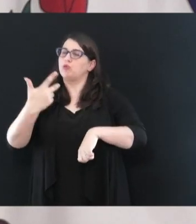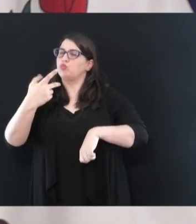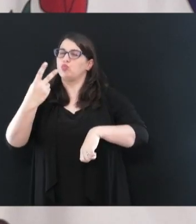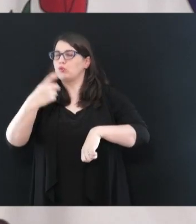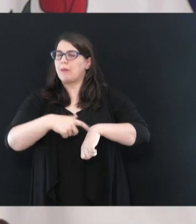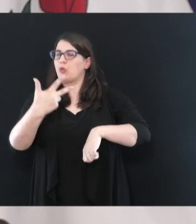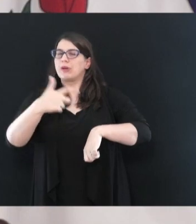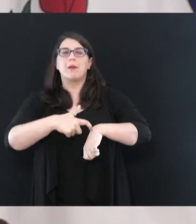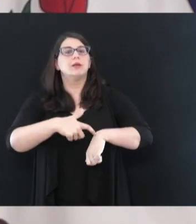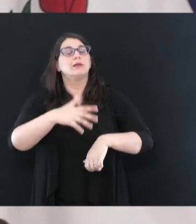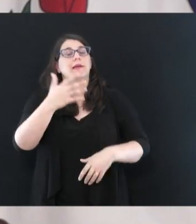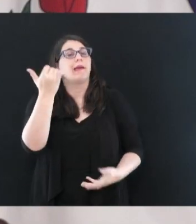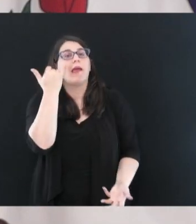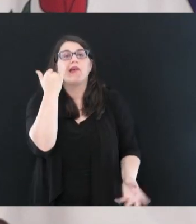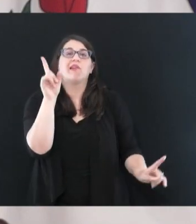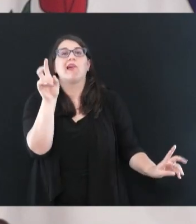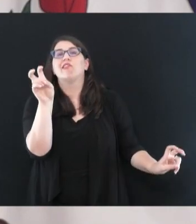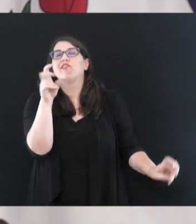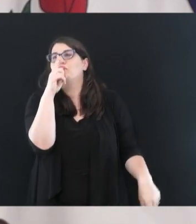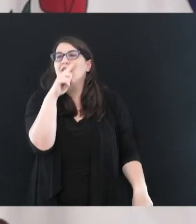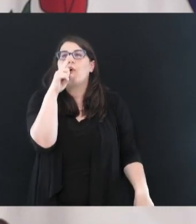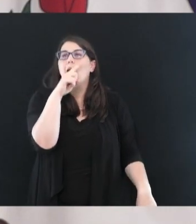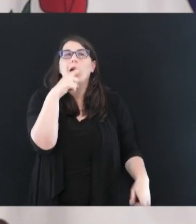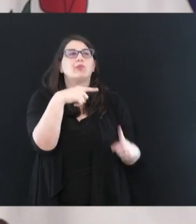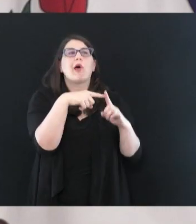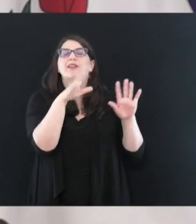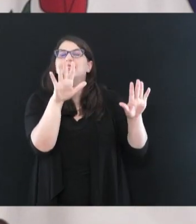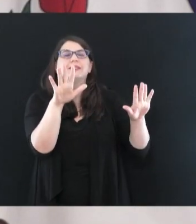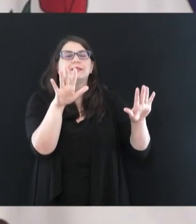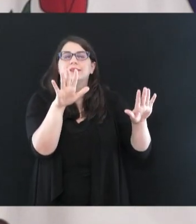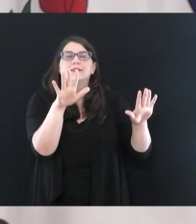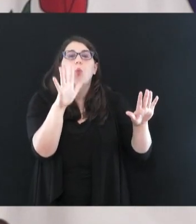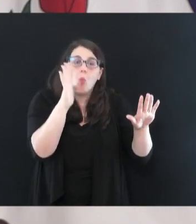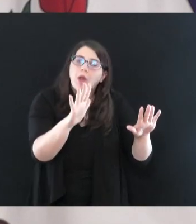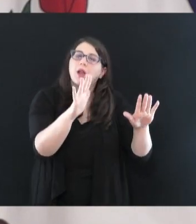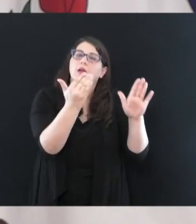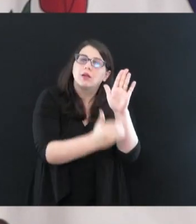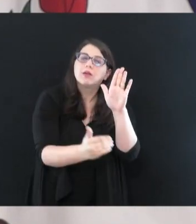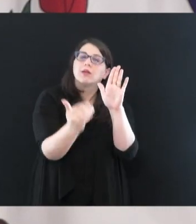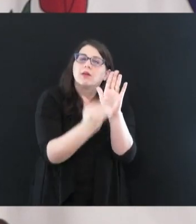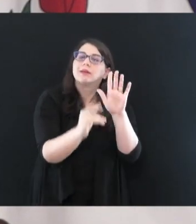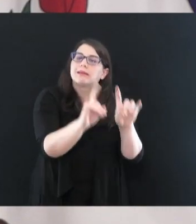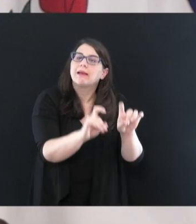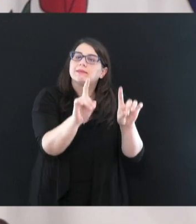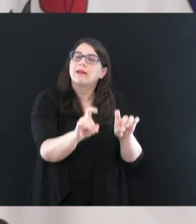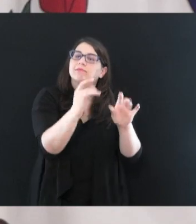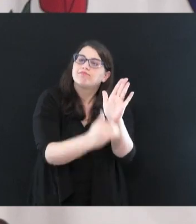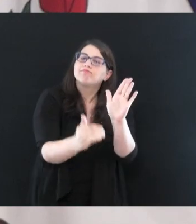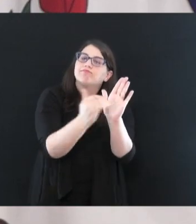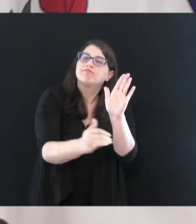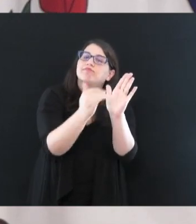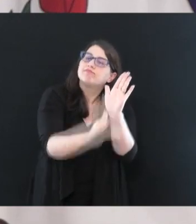false positives, around and everything. We'll try to repeat as much as we possibly can,